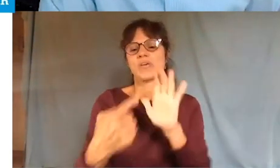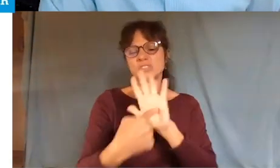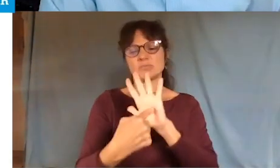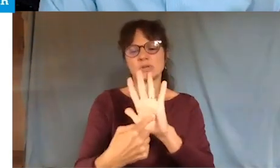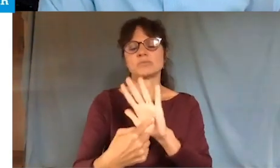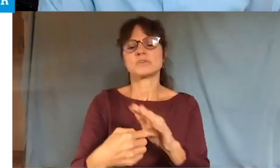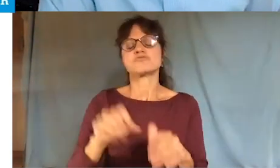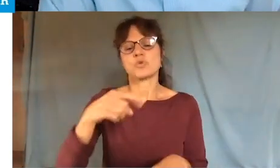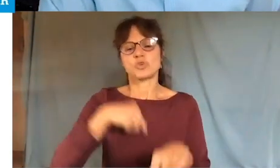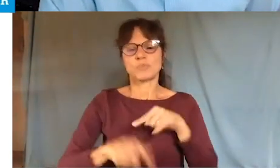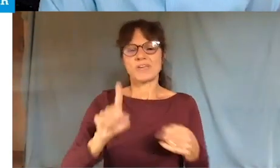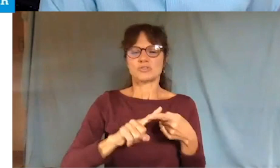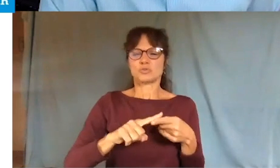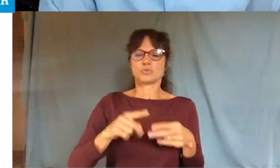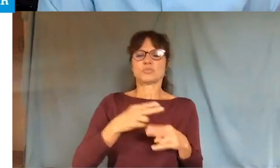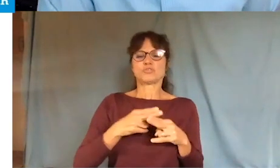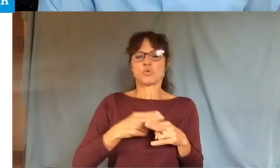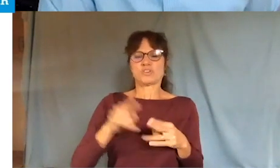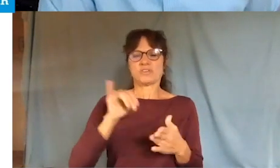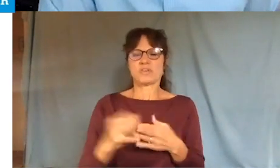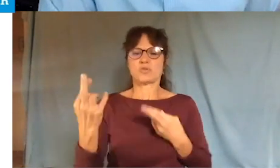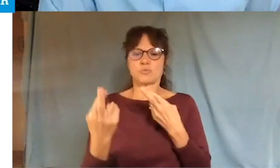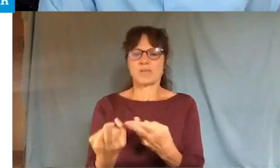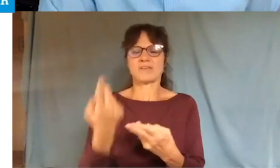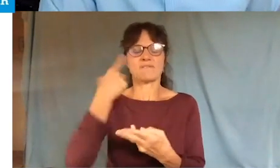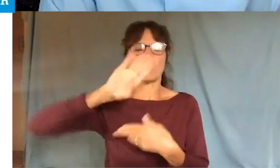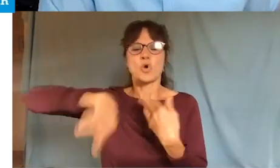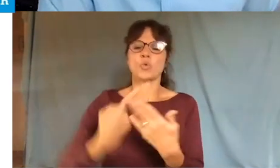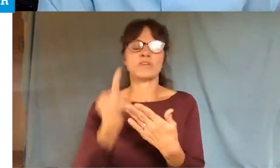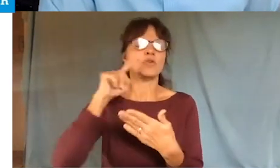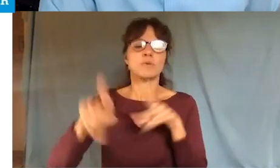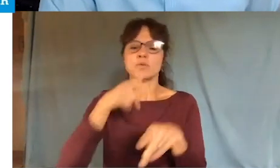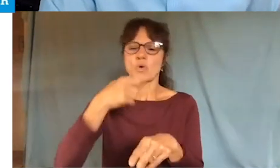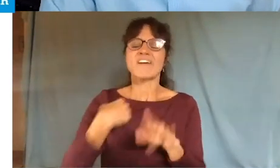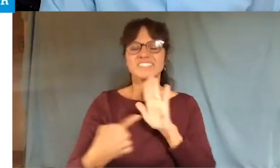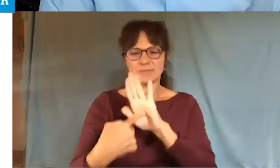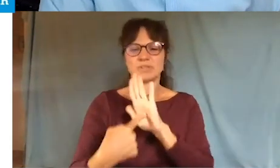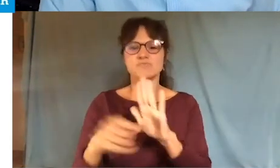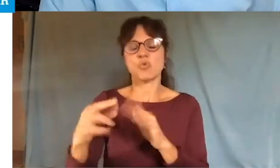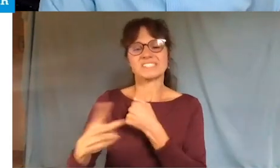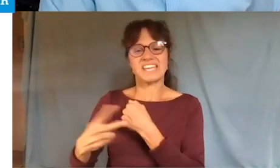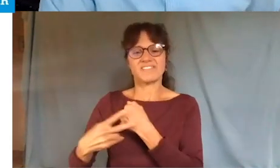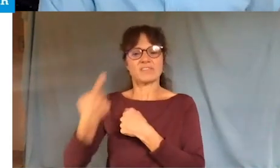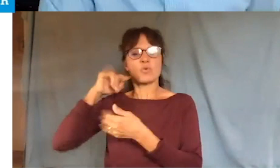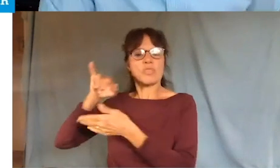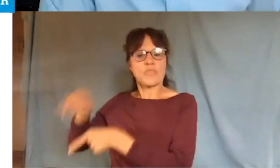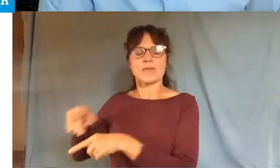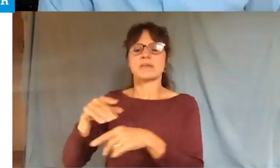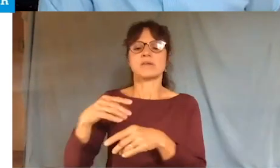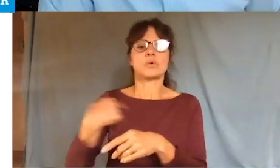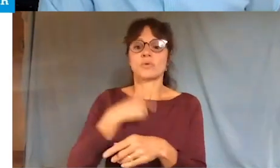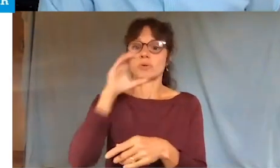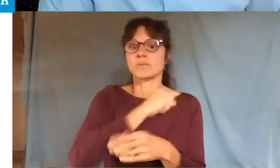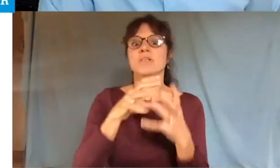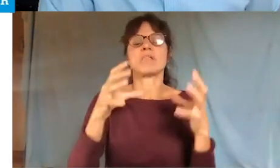goes back to the shortages that are recommending only for symptomatic treatment or reserving those. We would be missing a lot.